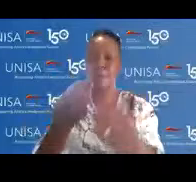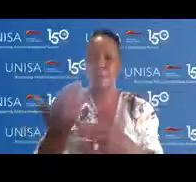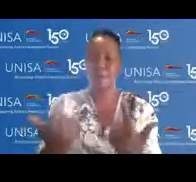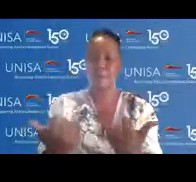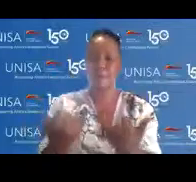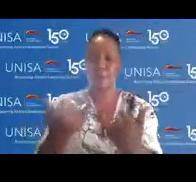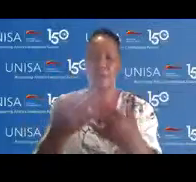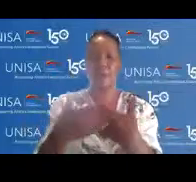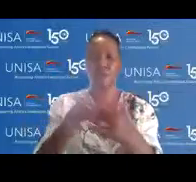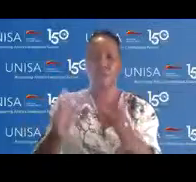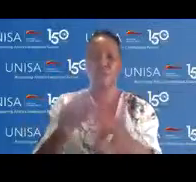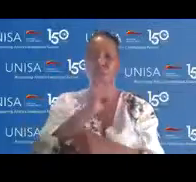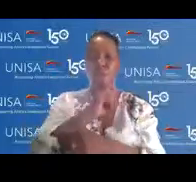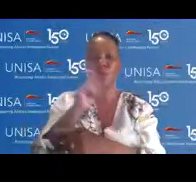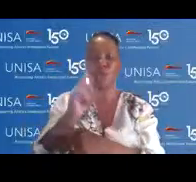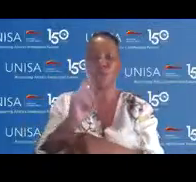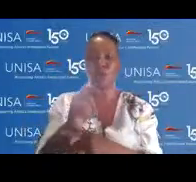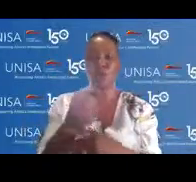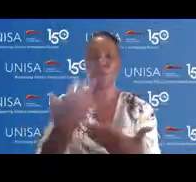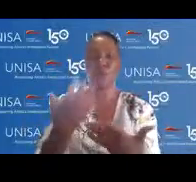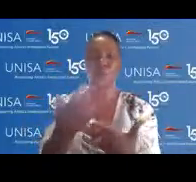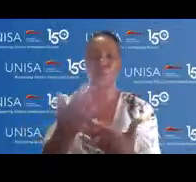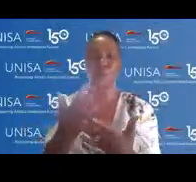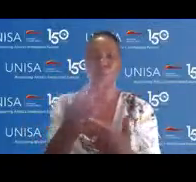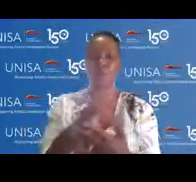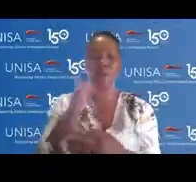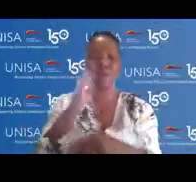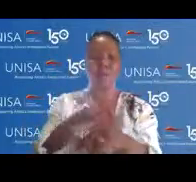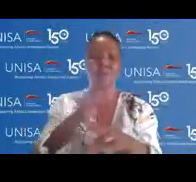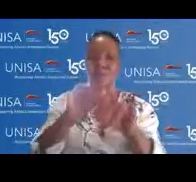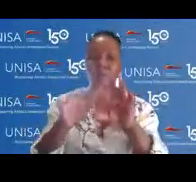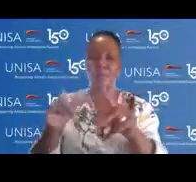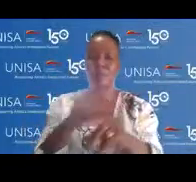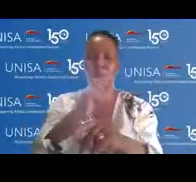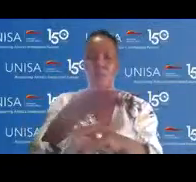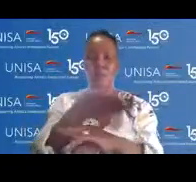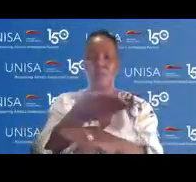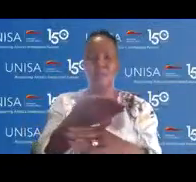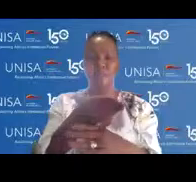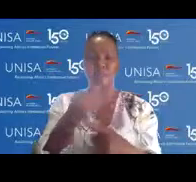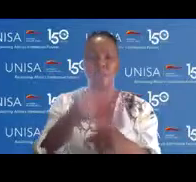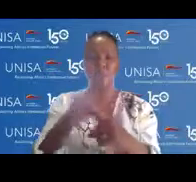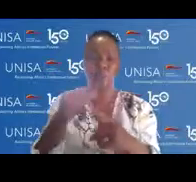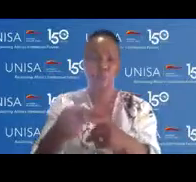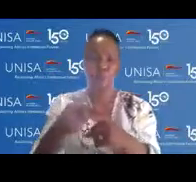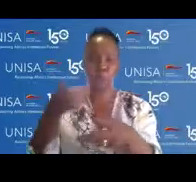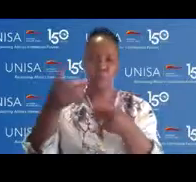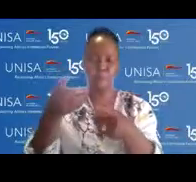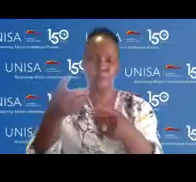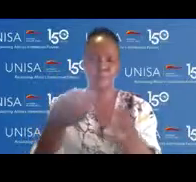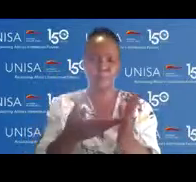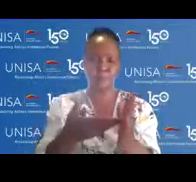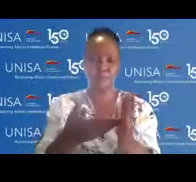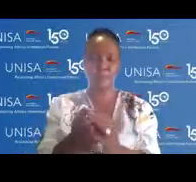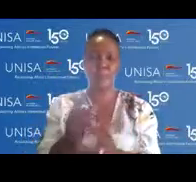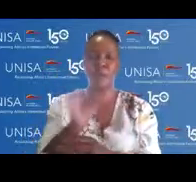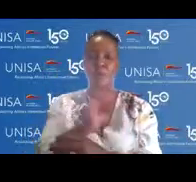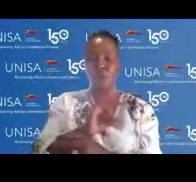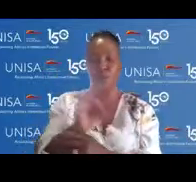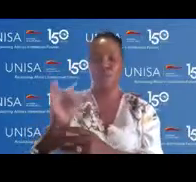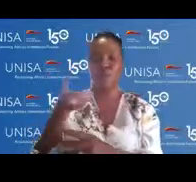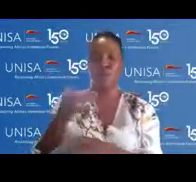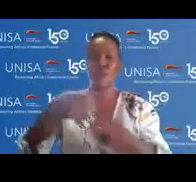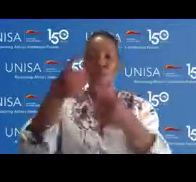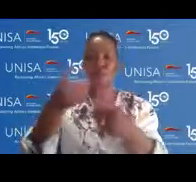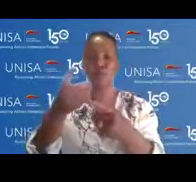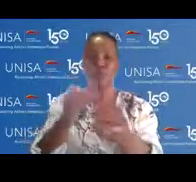a template so that we don't have to type anything. And once the document is ready, we will